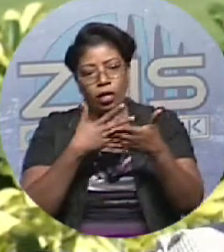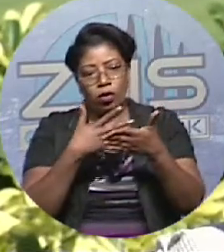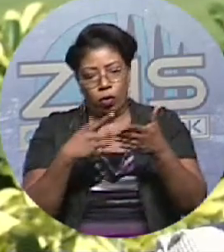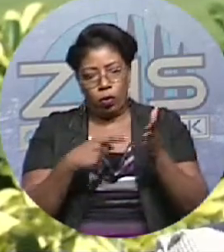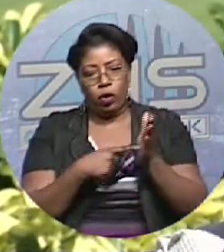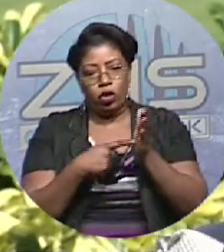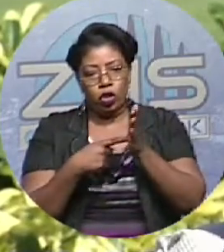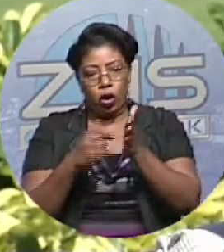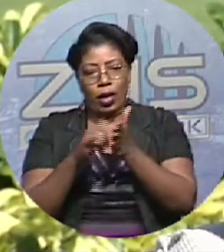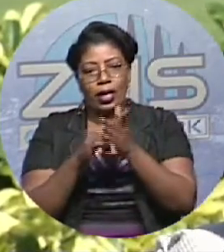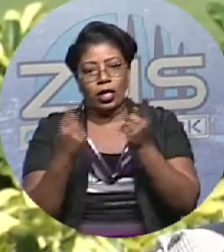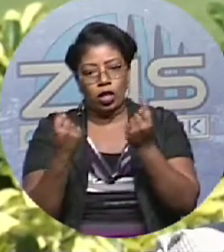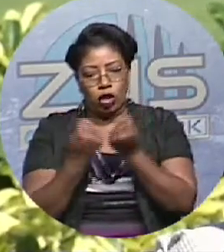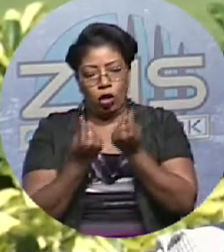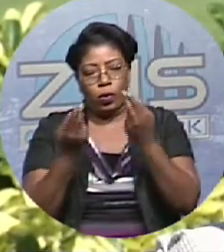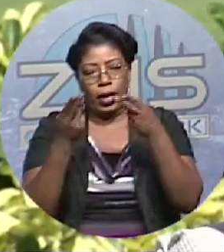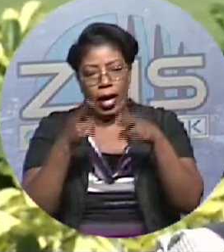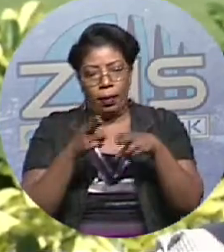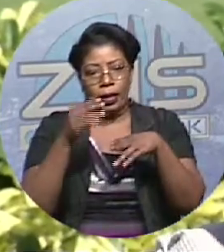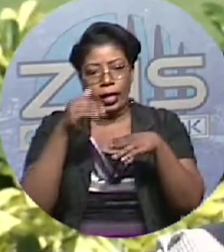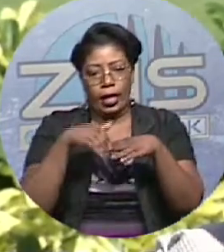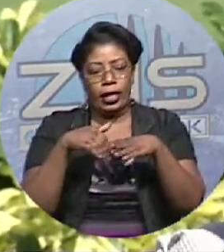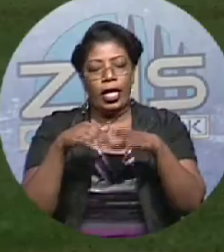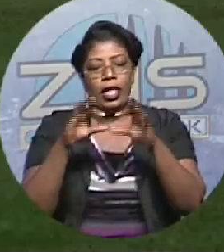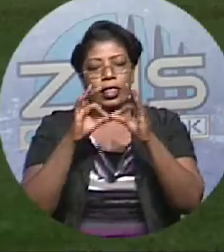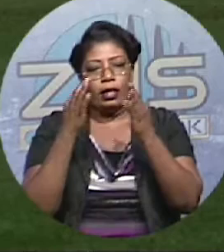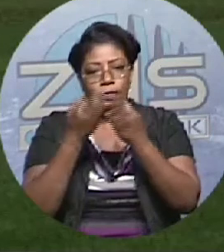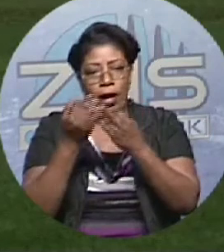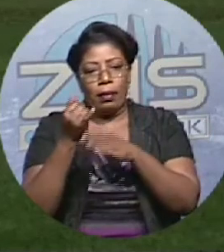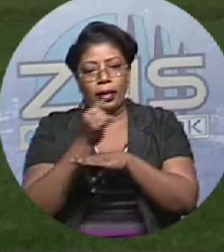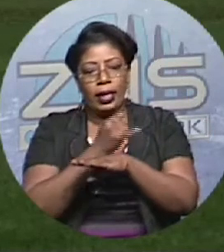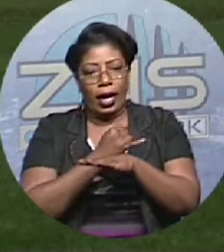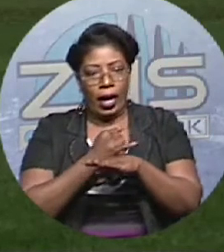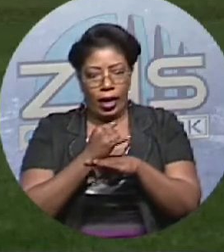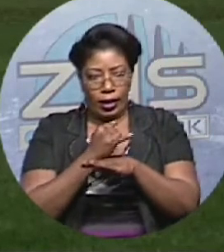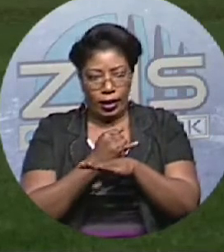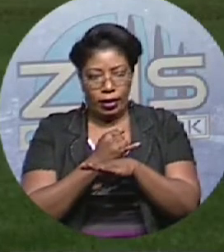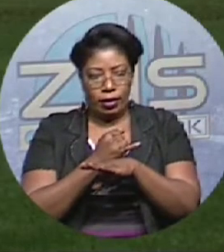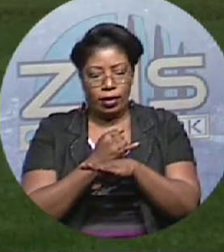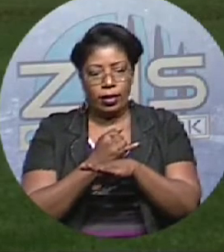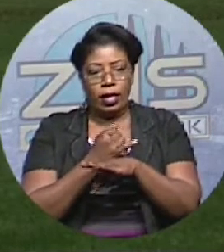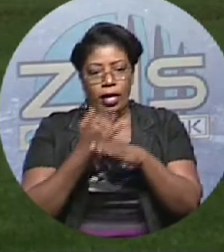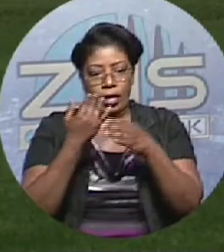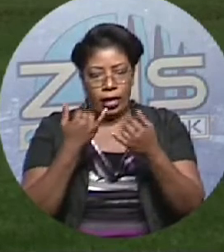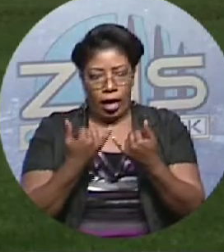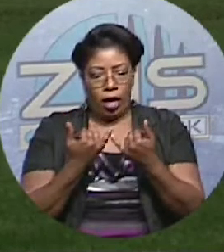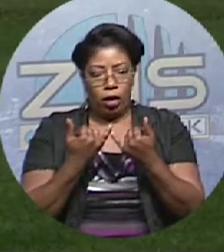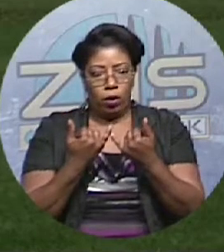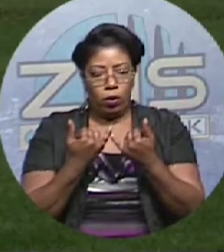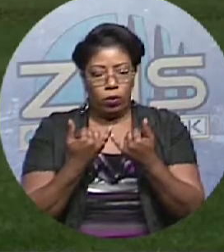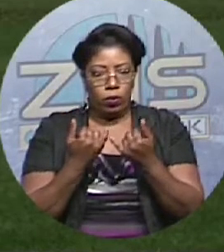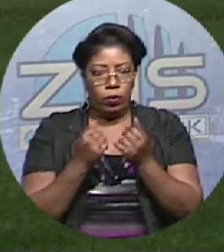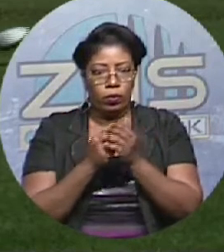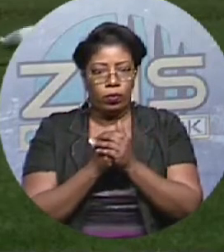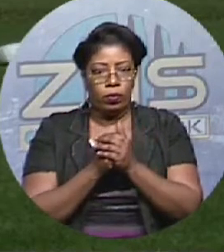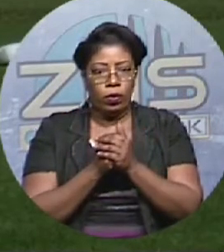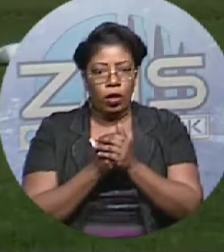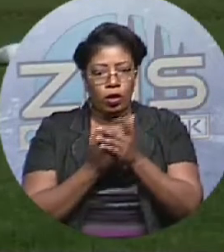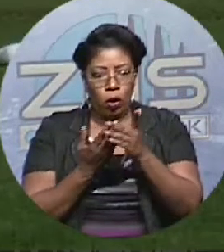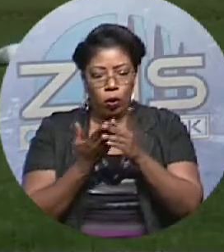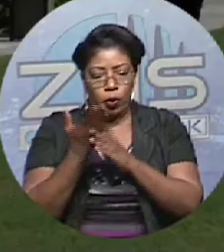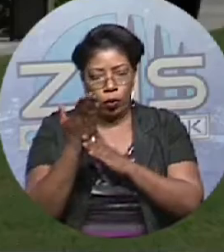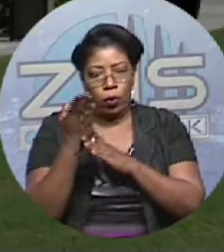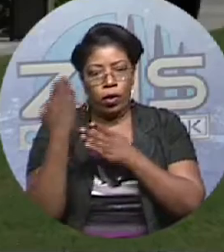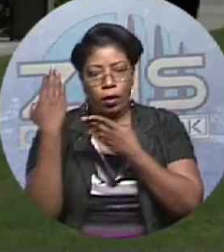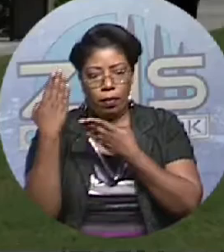those tournaments are going to be held in the family island territories. And our efforts is to grow golf throughout the Bahamas.